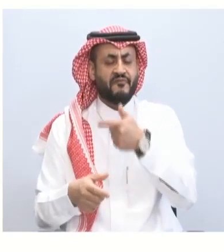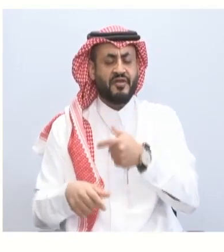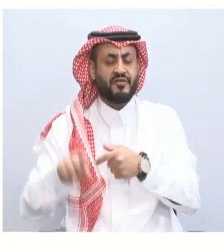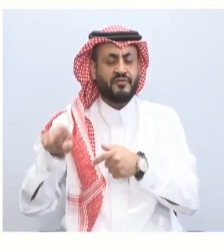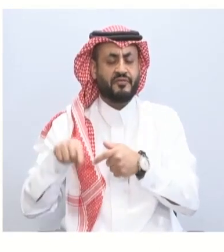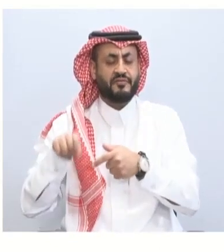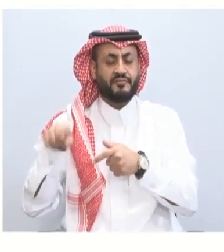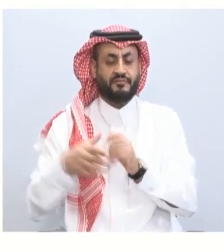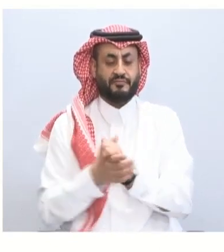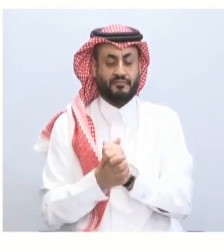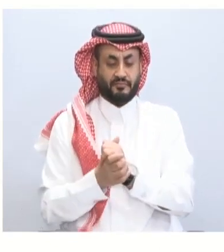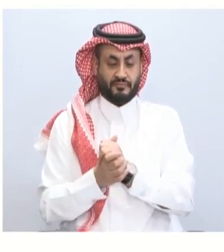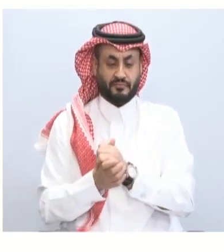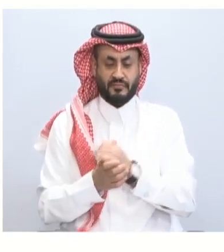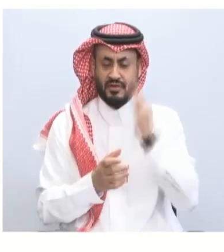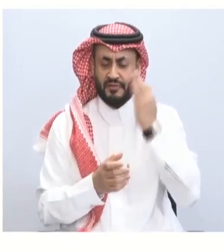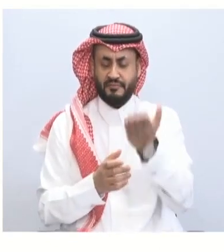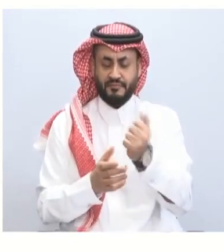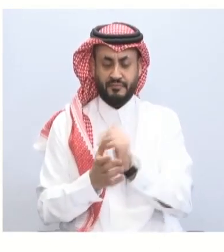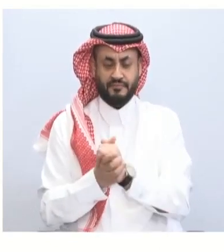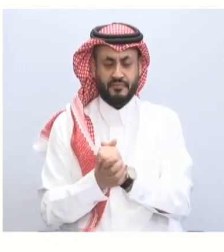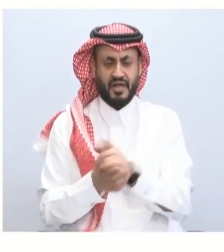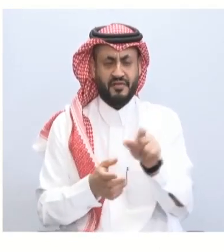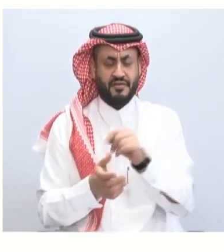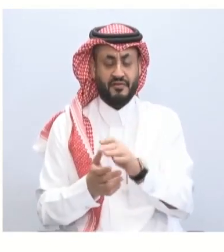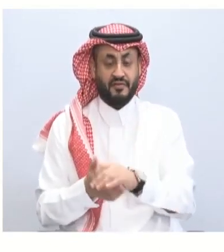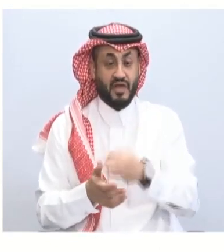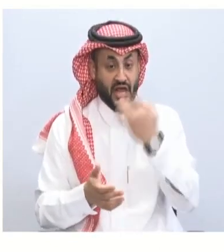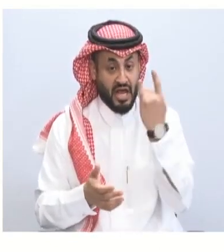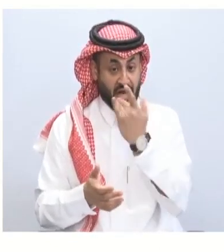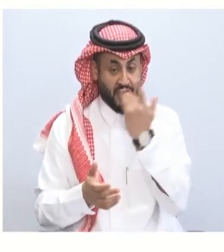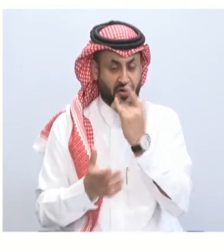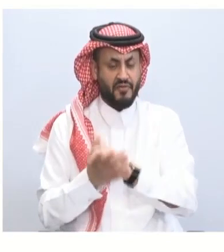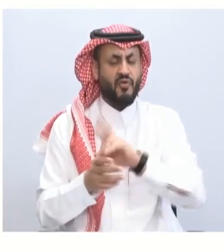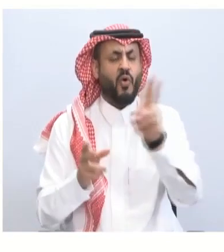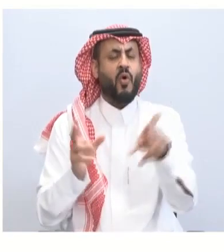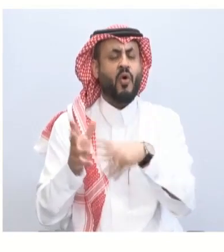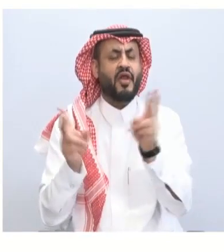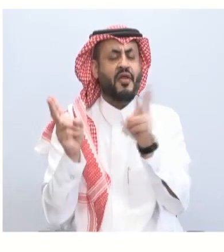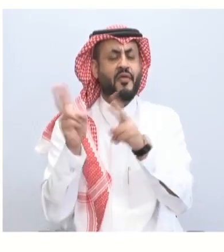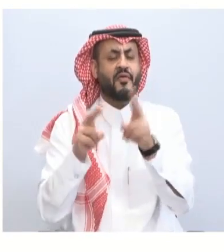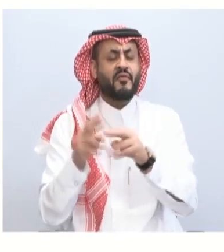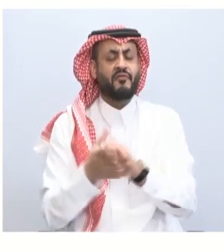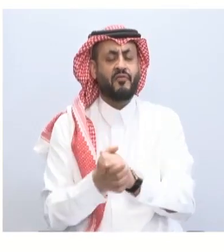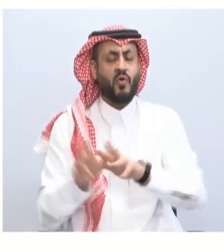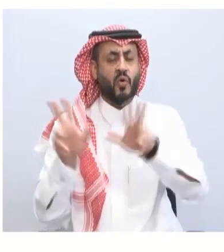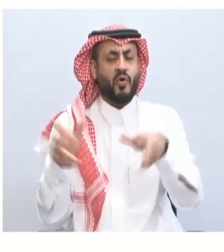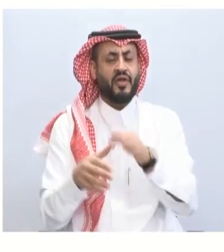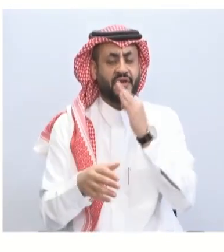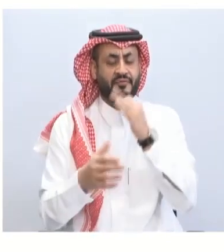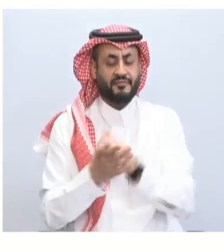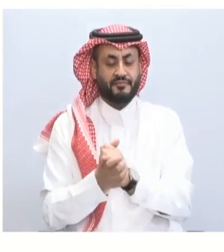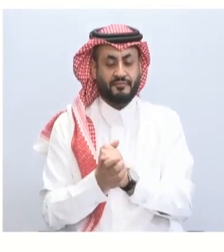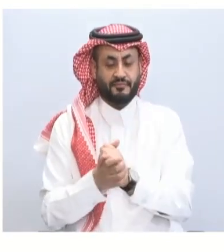see. As expected, English was used as the common medium of communication. Project